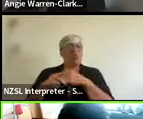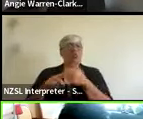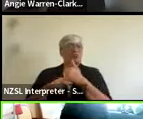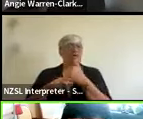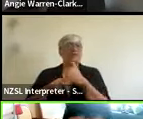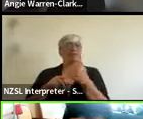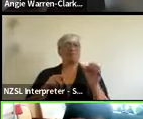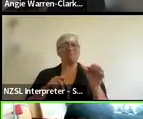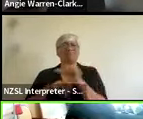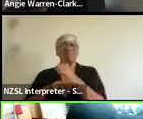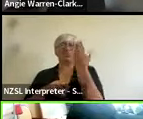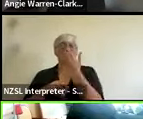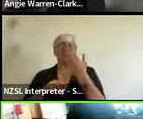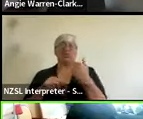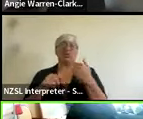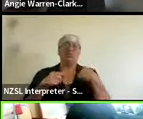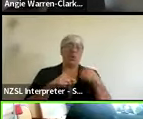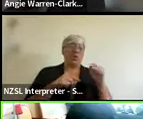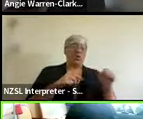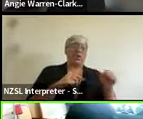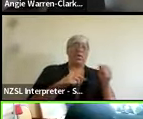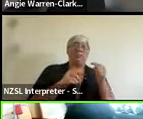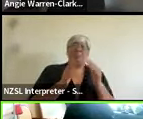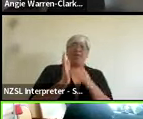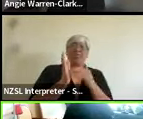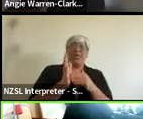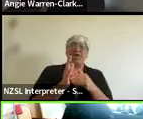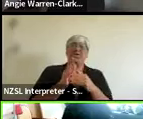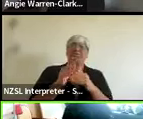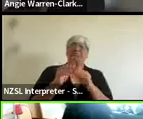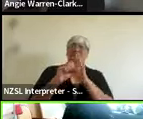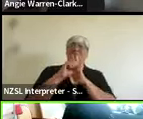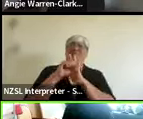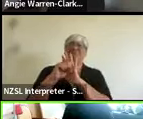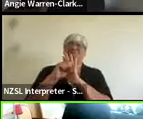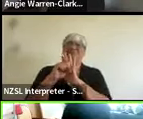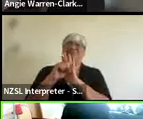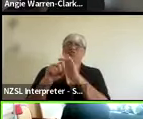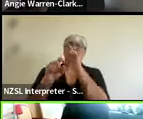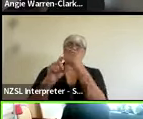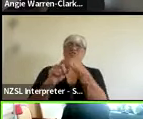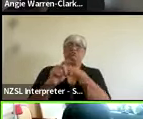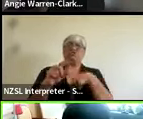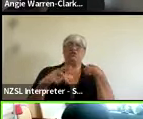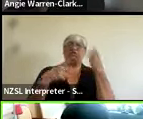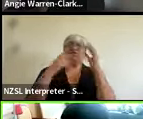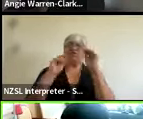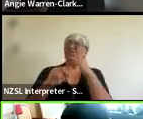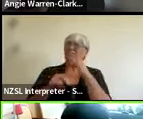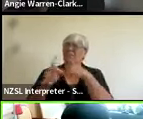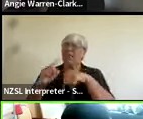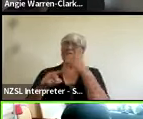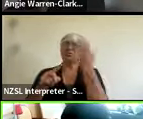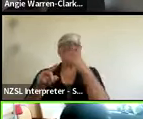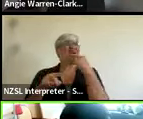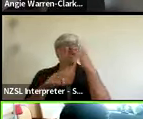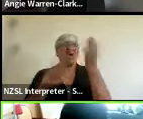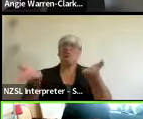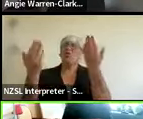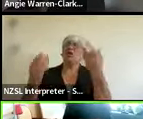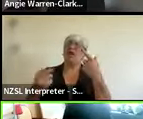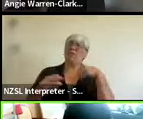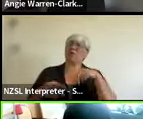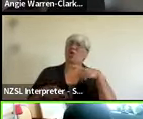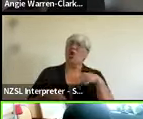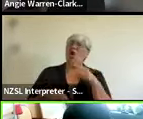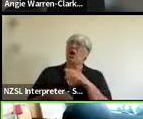The mother increased her insistence and placed pressure upon the Ministry of Education and the school. Out of